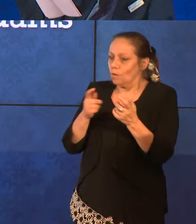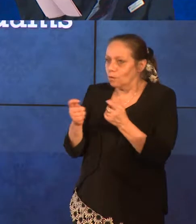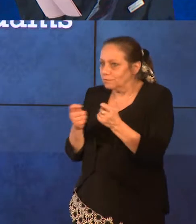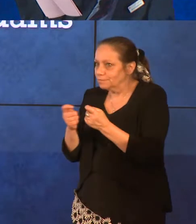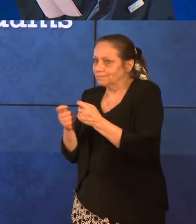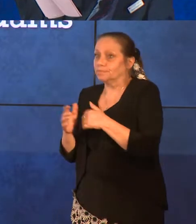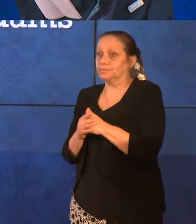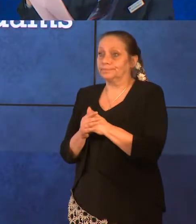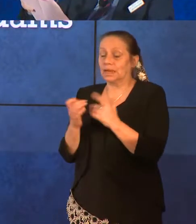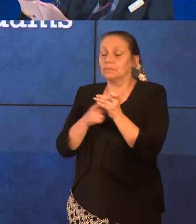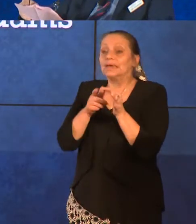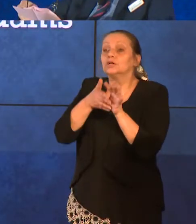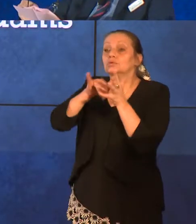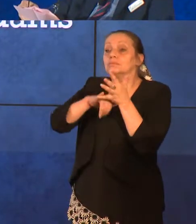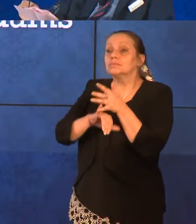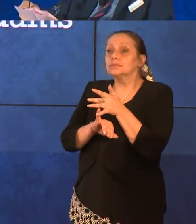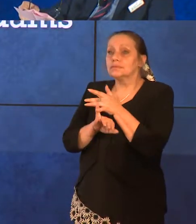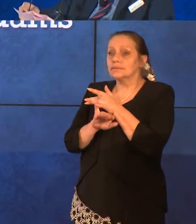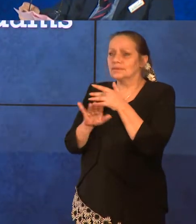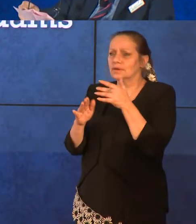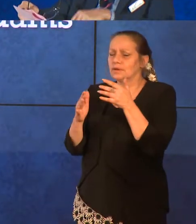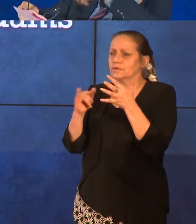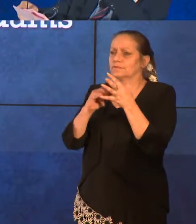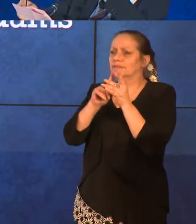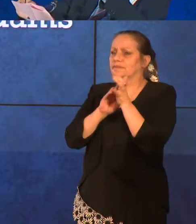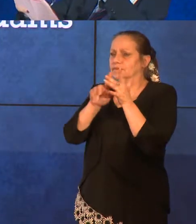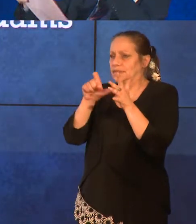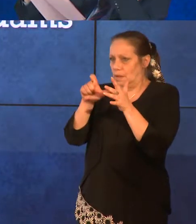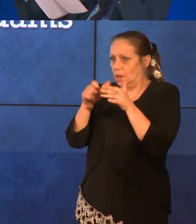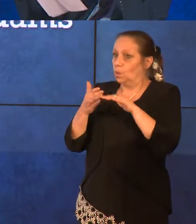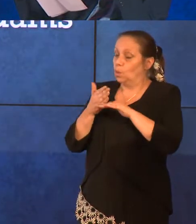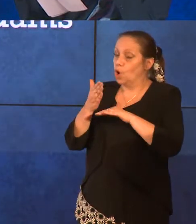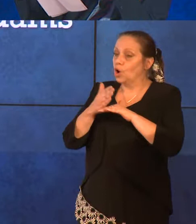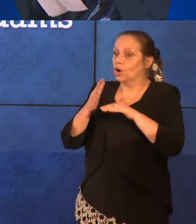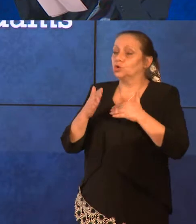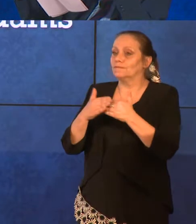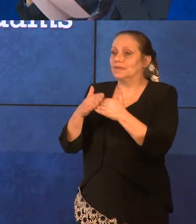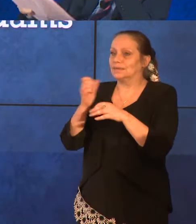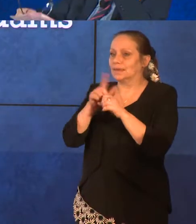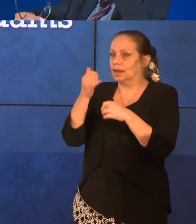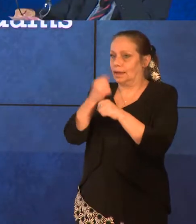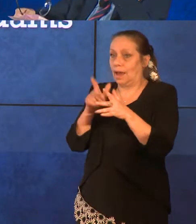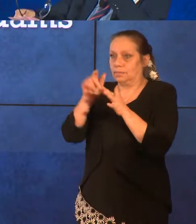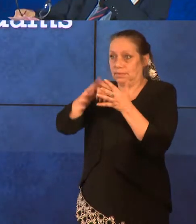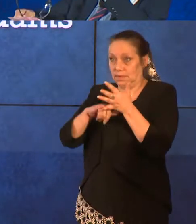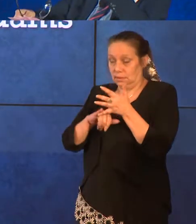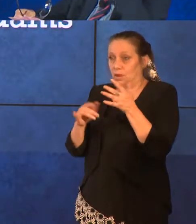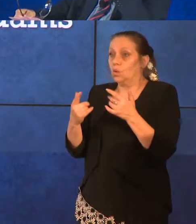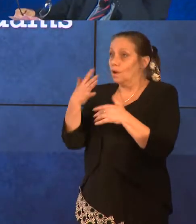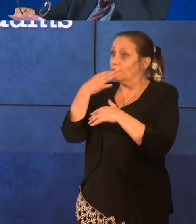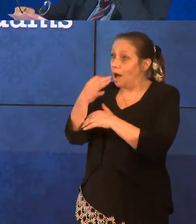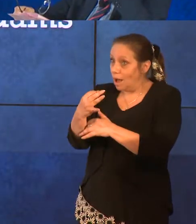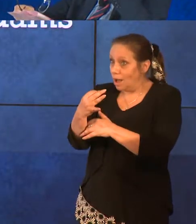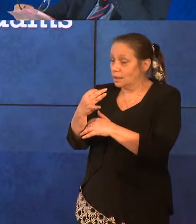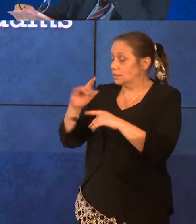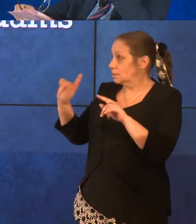We, in terms of kind of systemic work to address those gaps, we'd say a few things. We've called for a while now for there